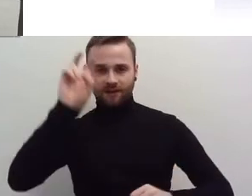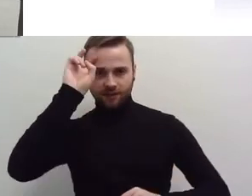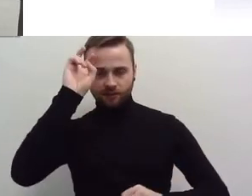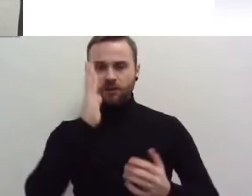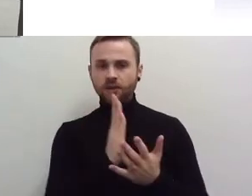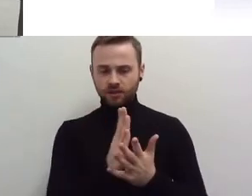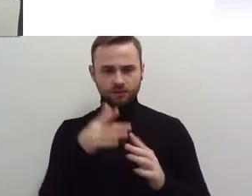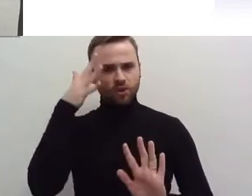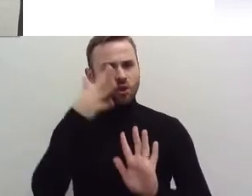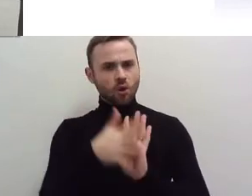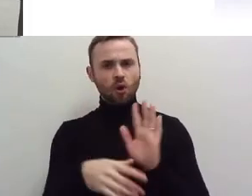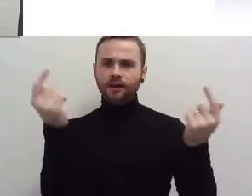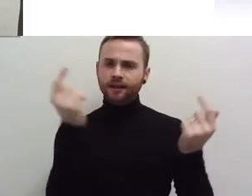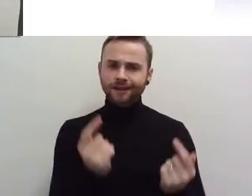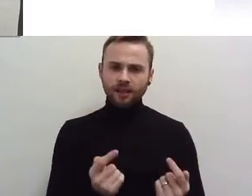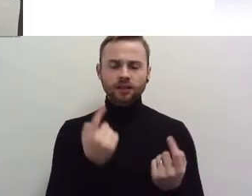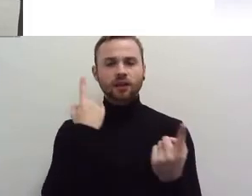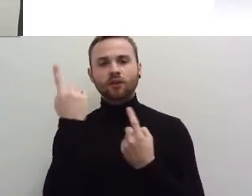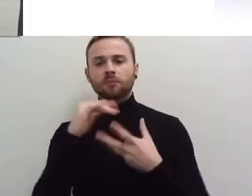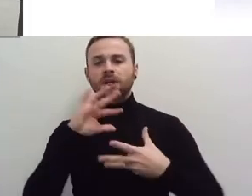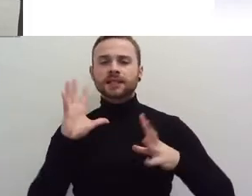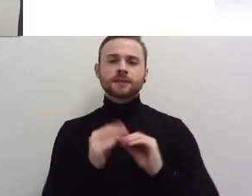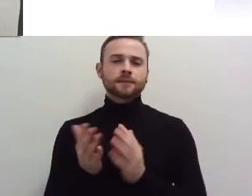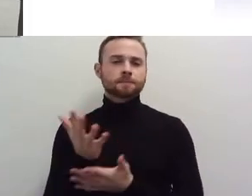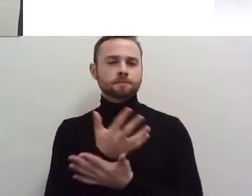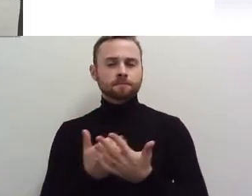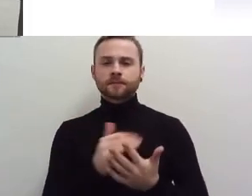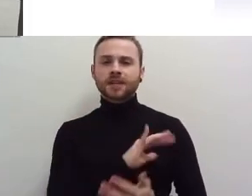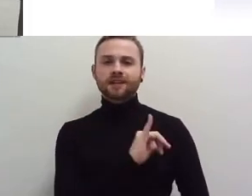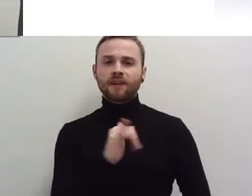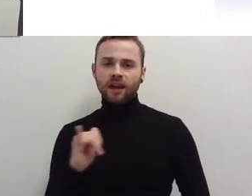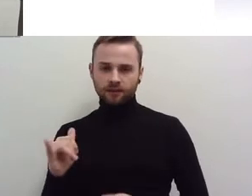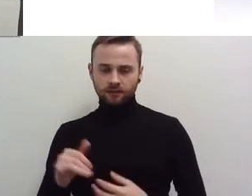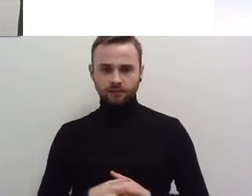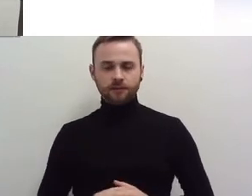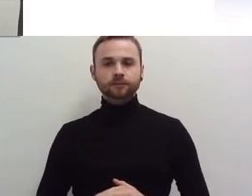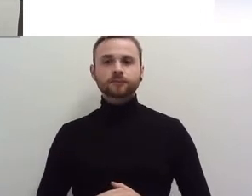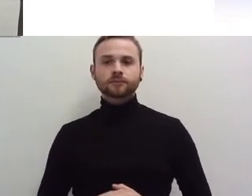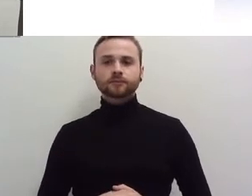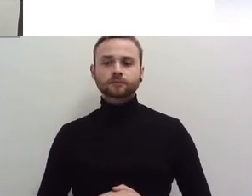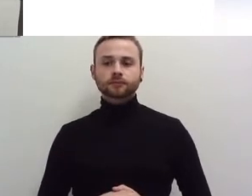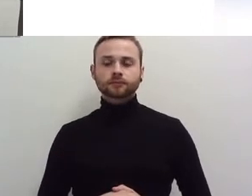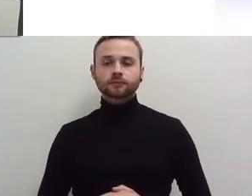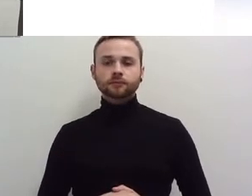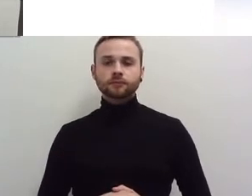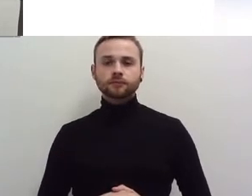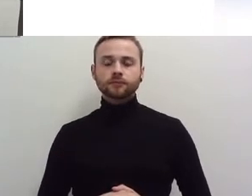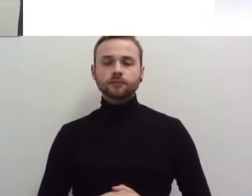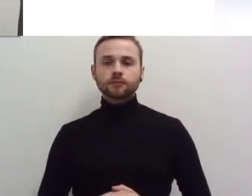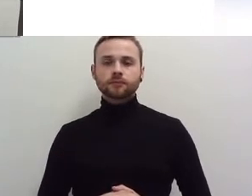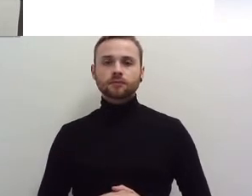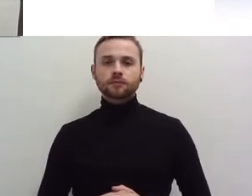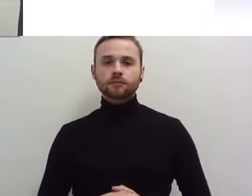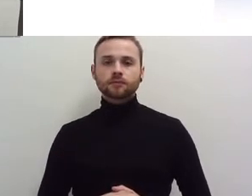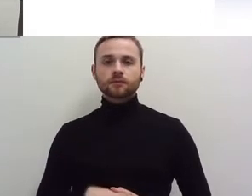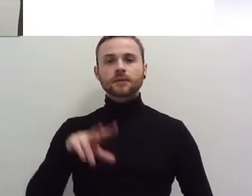to assess and to respond to any kind of risk or difficulties among parents